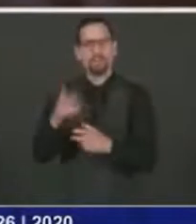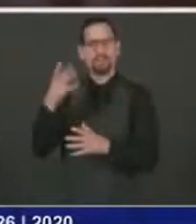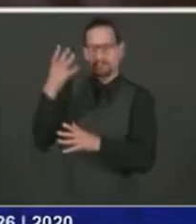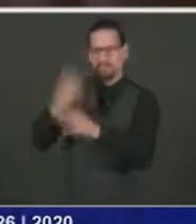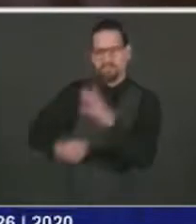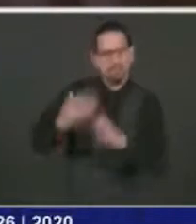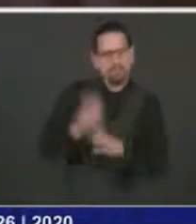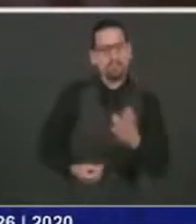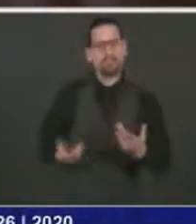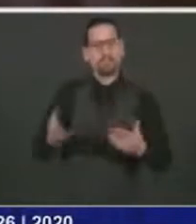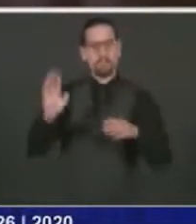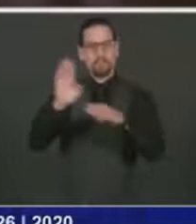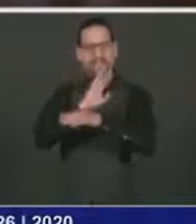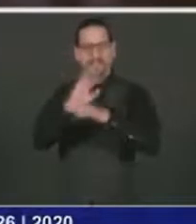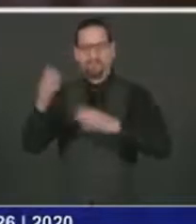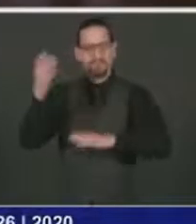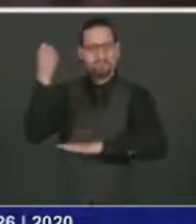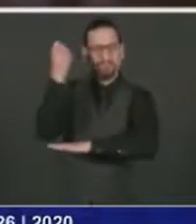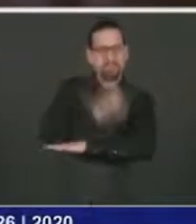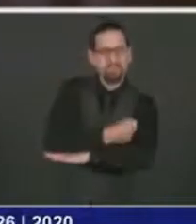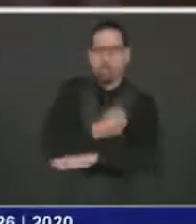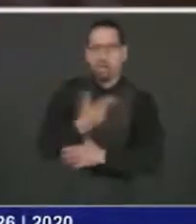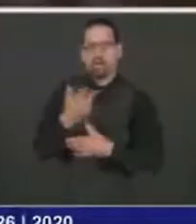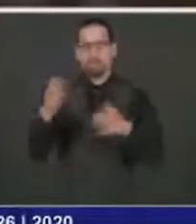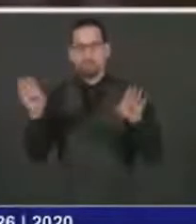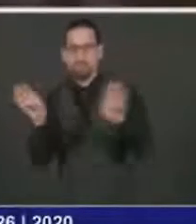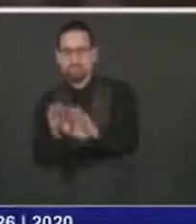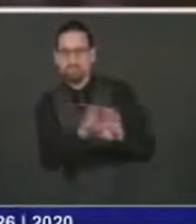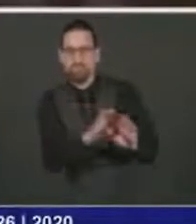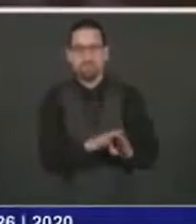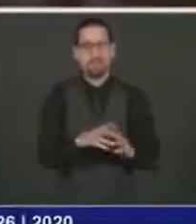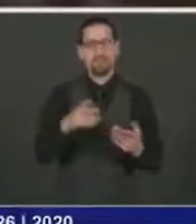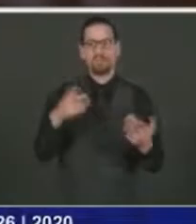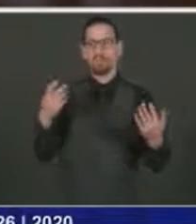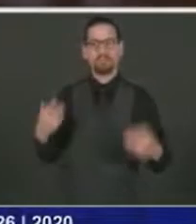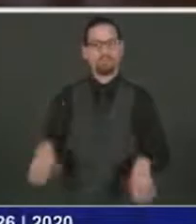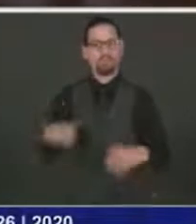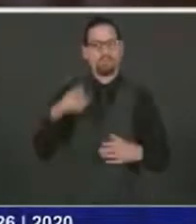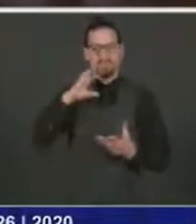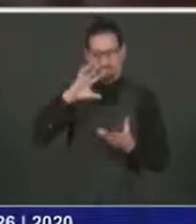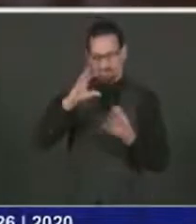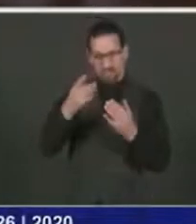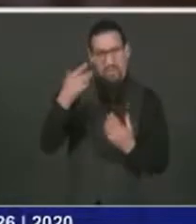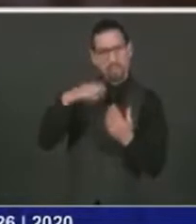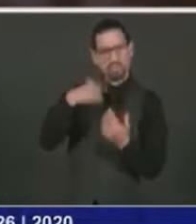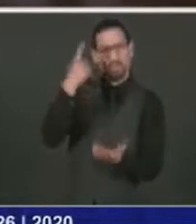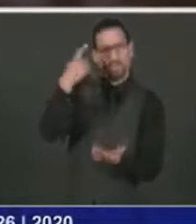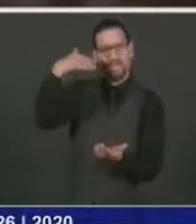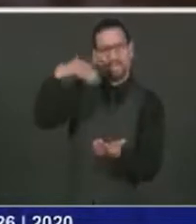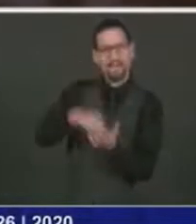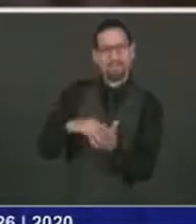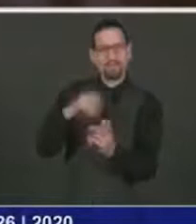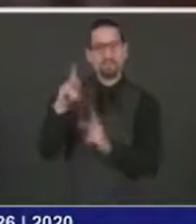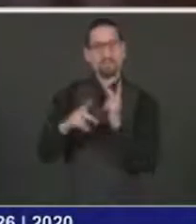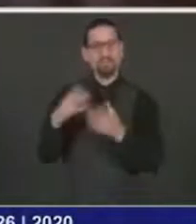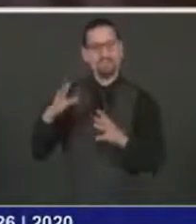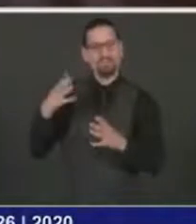nearly 1,000 lost lives, and many, many more lives disrupted because of the